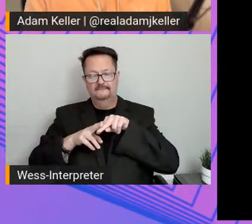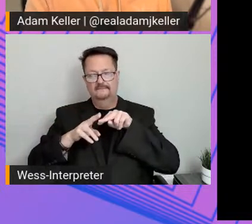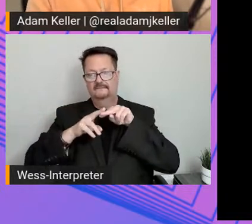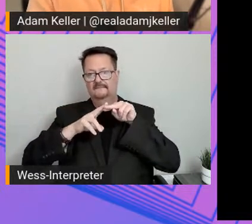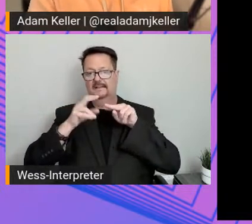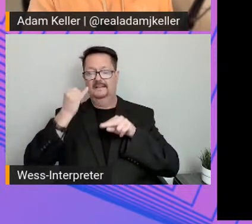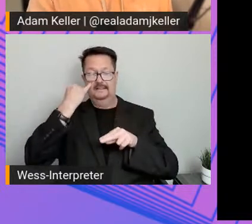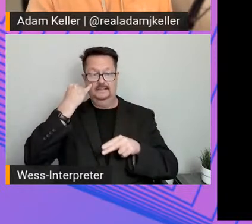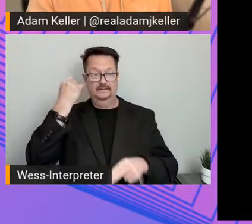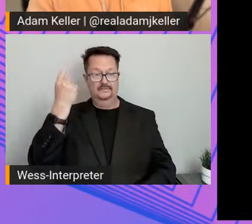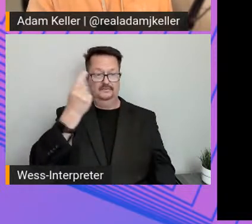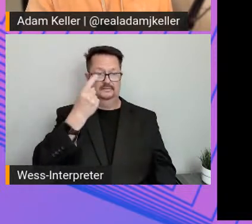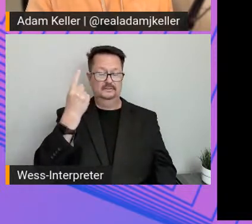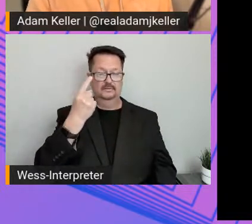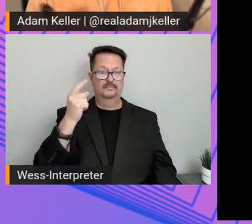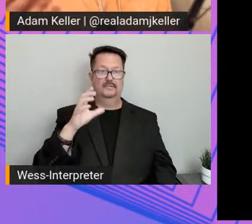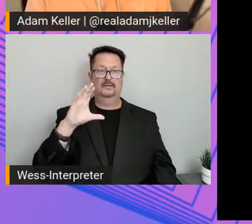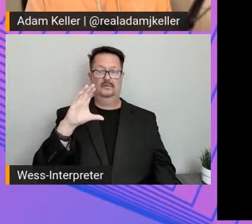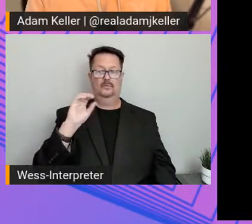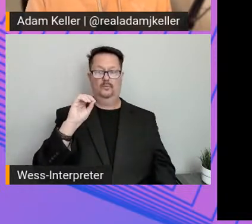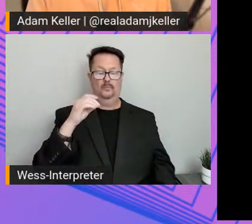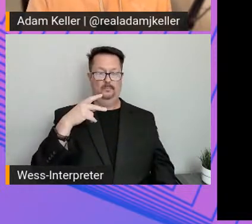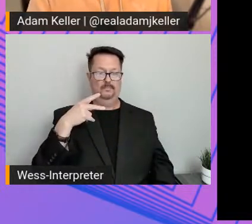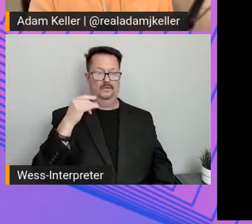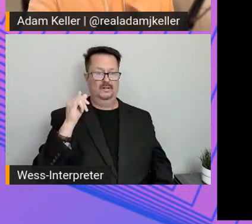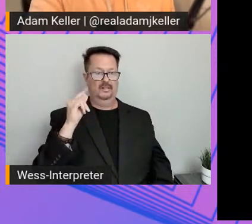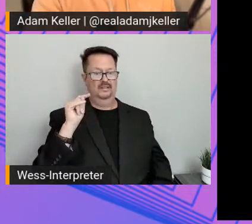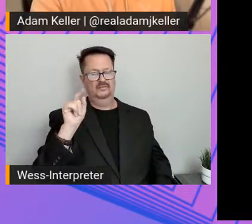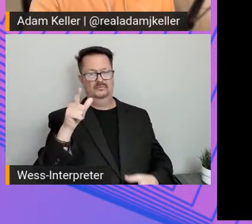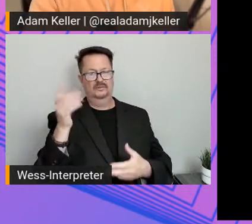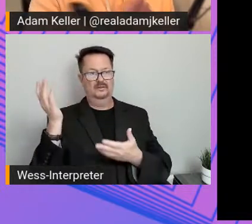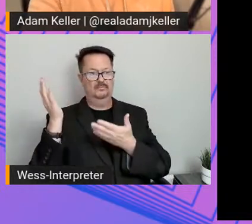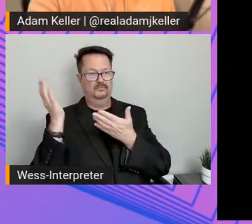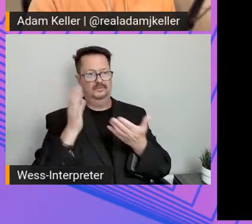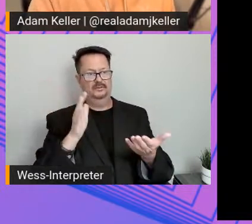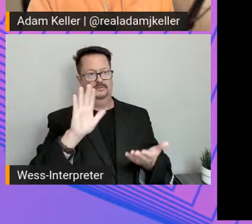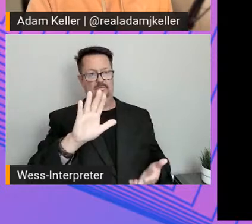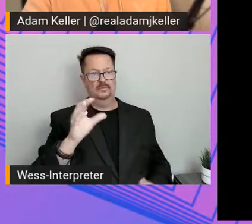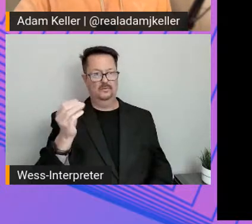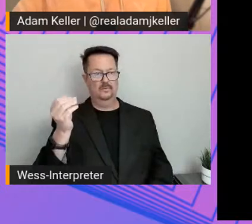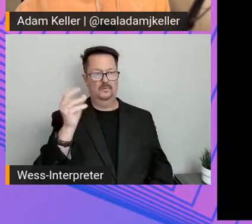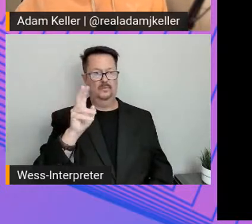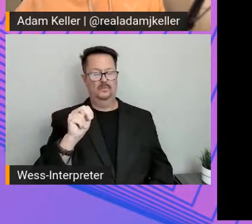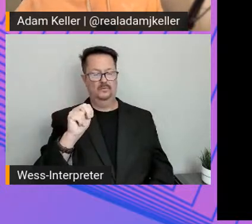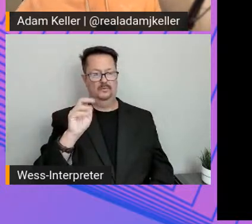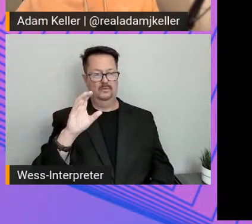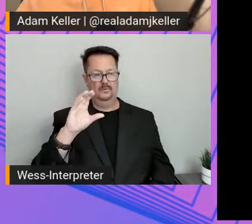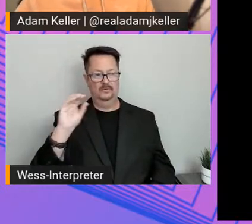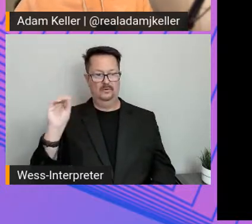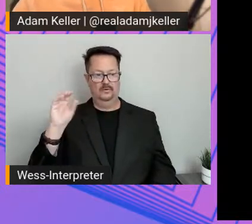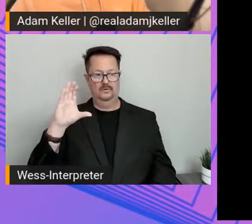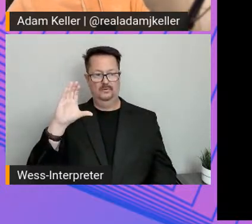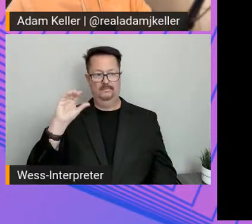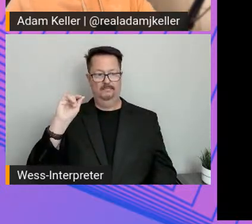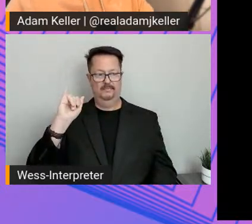that Copilot doesn't support, you can bring your own CloudFormation to Copilot, and it will deploy that for you as well.